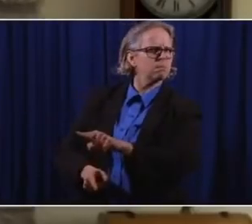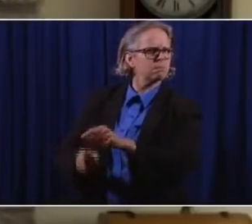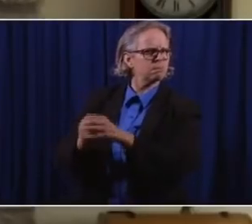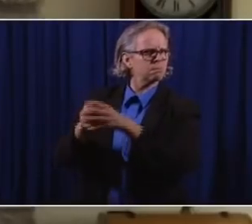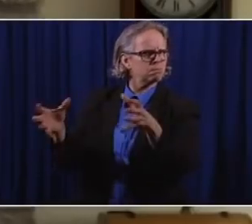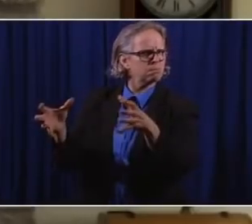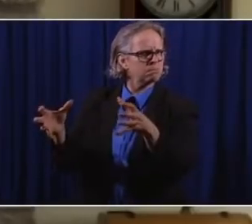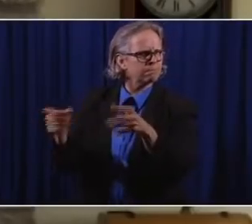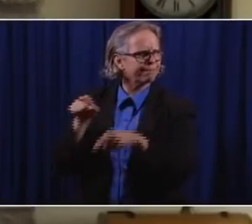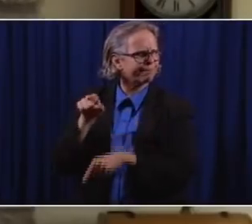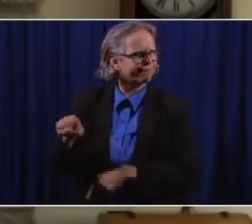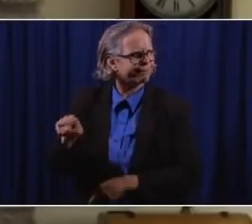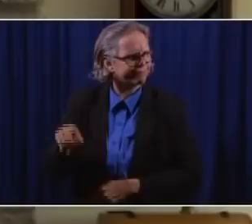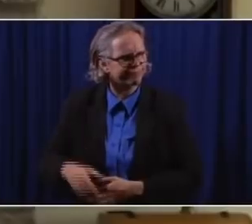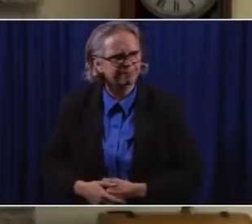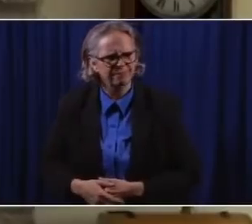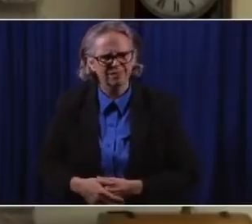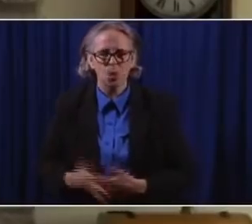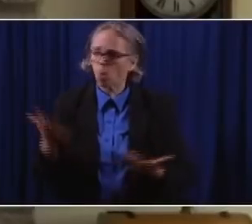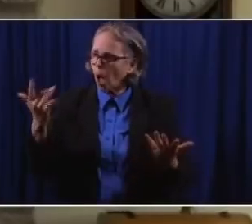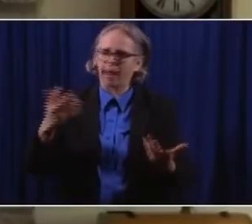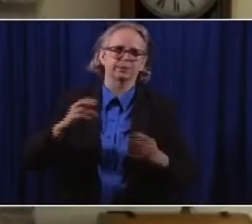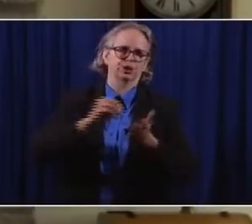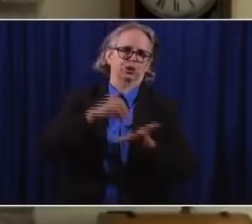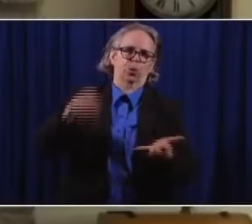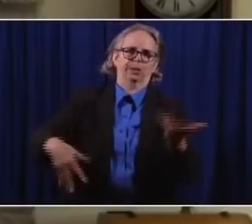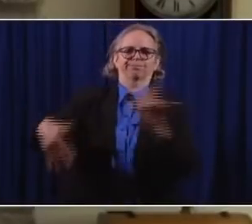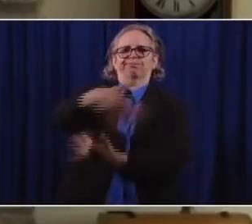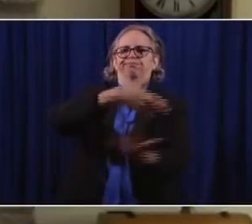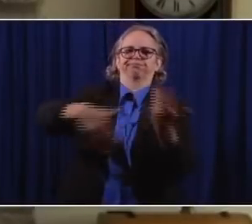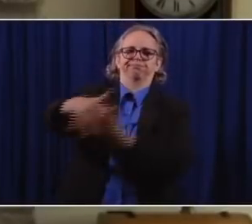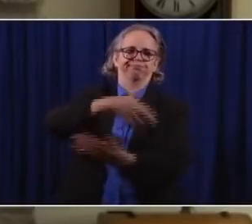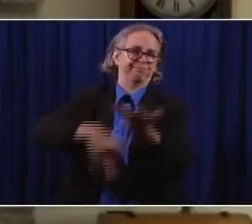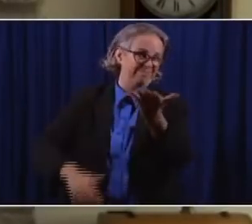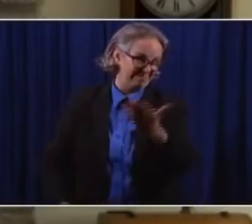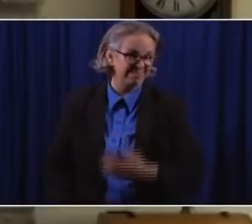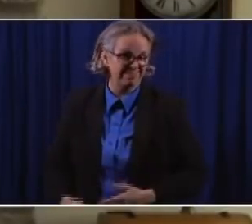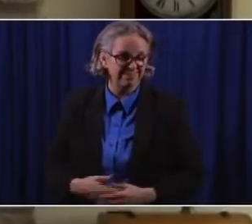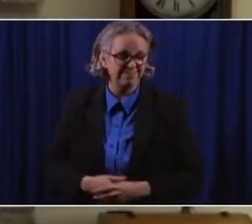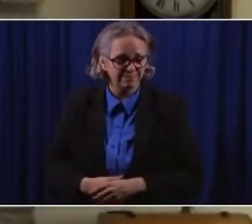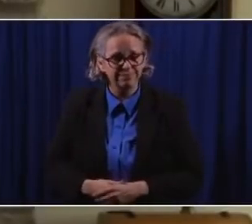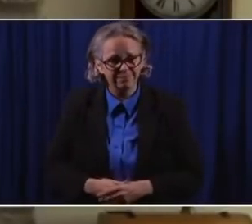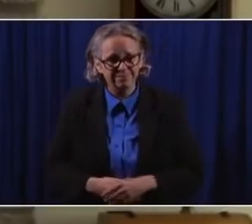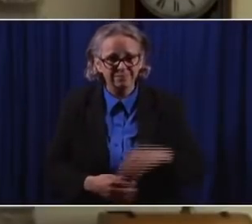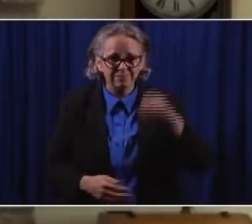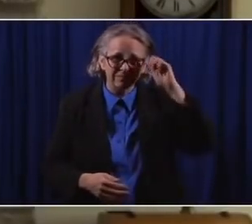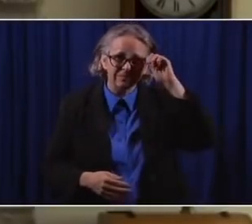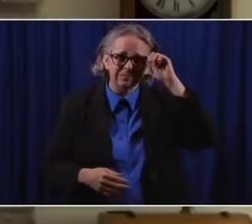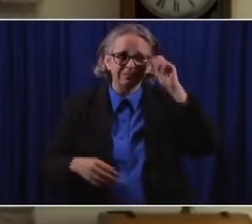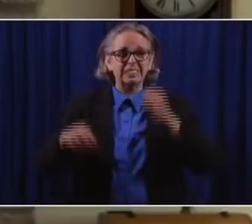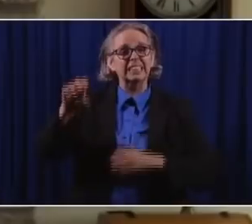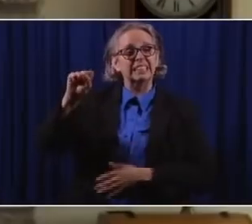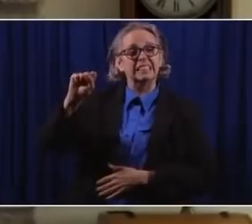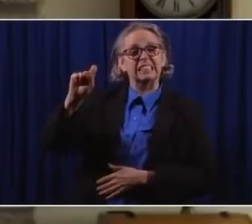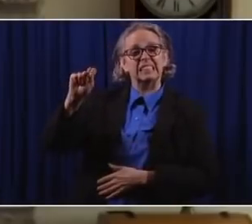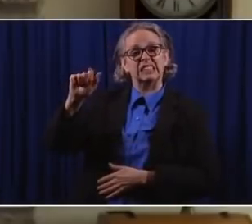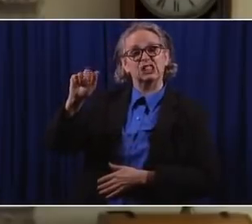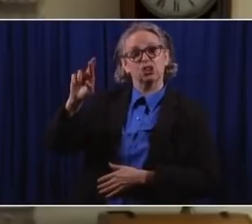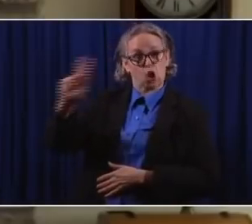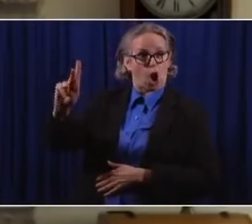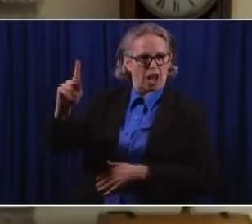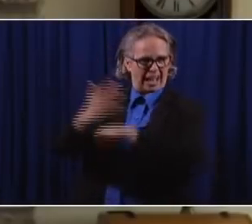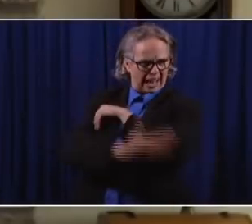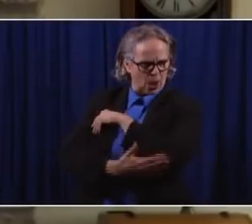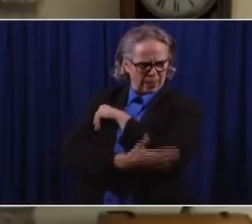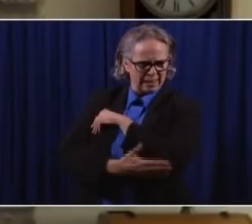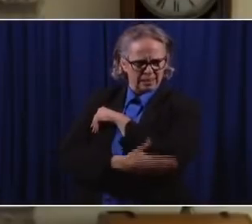in long-term care facilities. Stark County. Stark is red for the first time. They added 197 cases during the past